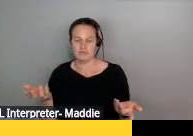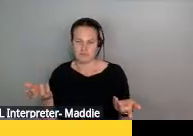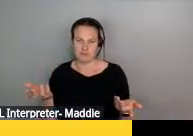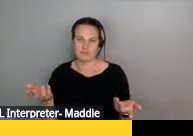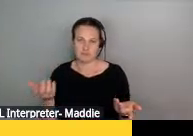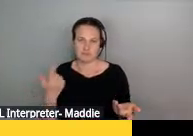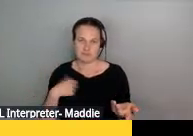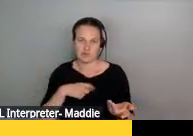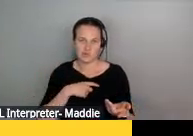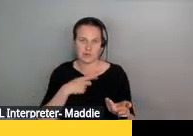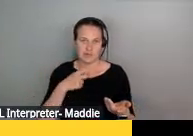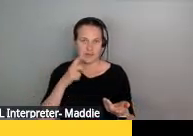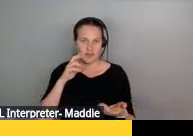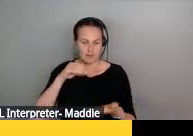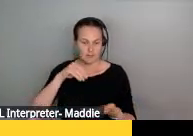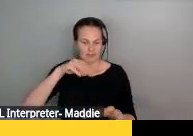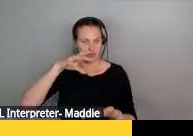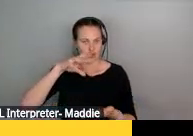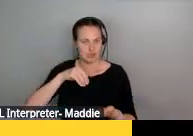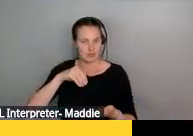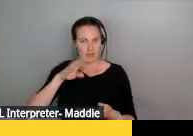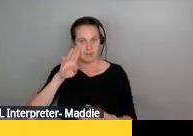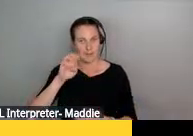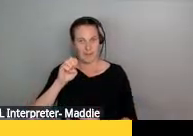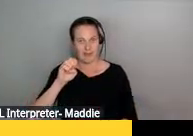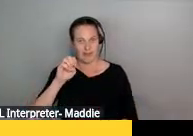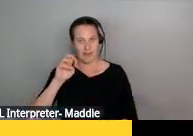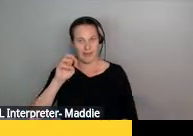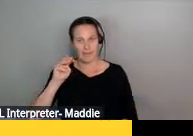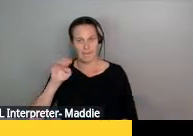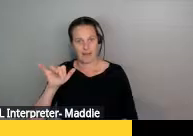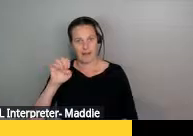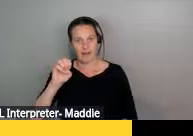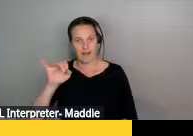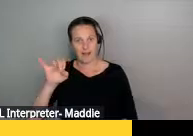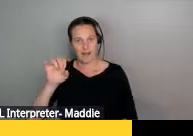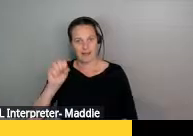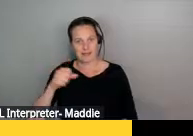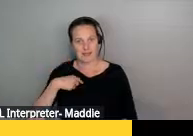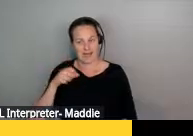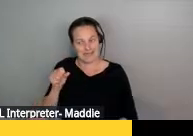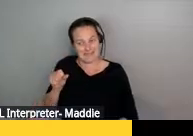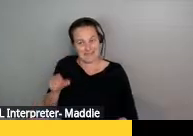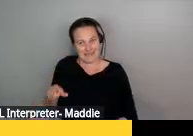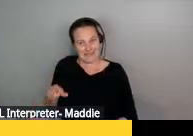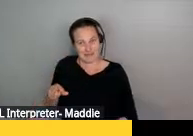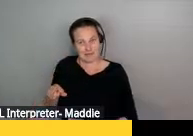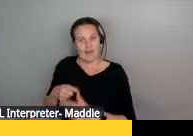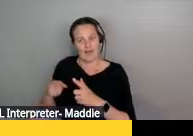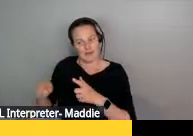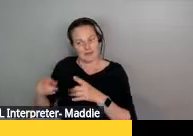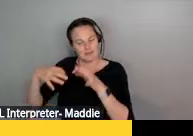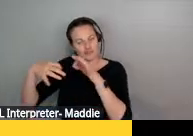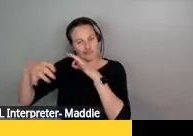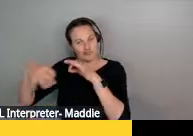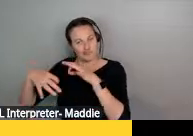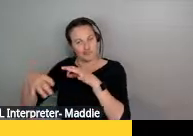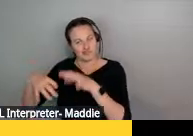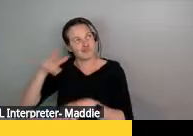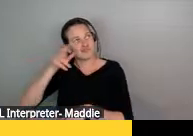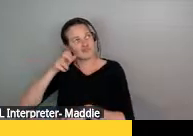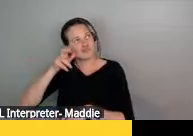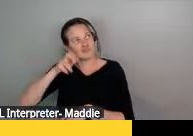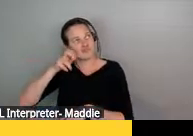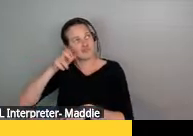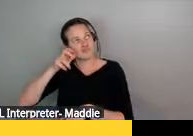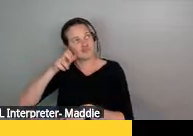taking the picture with Be My Eyes, and then I sent it to him via text, and then it described everything to him. So I wanted to make